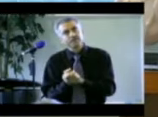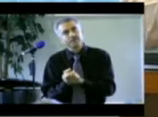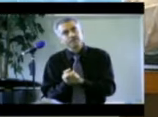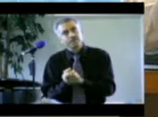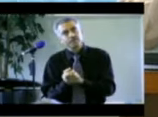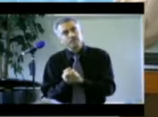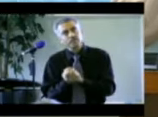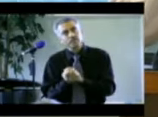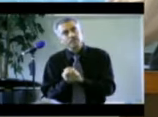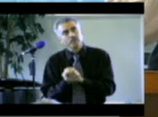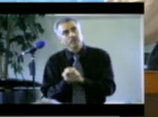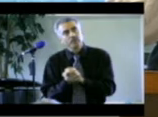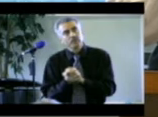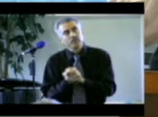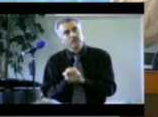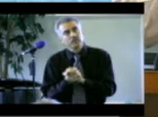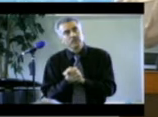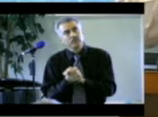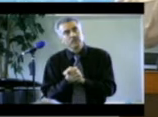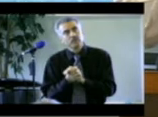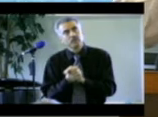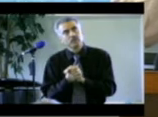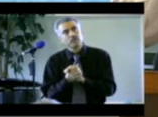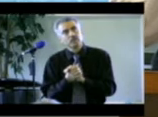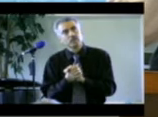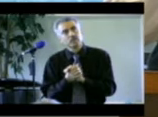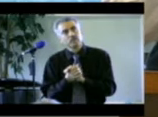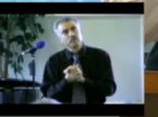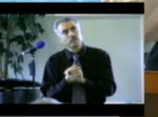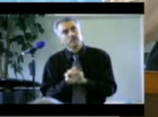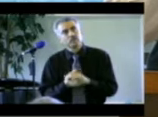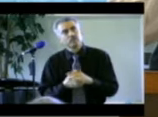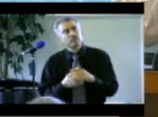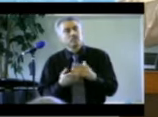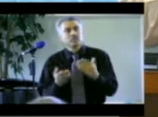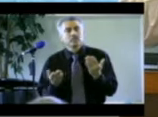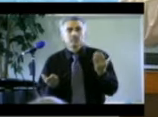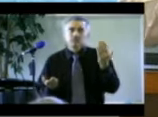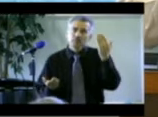believe things you've never known, when